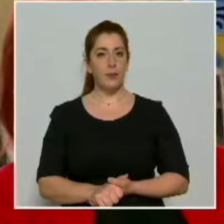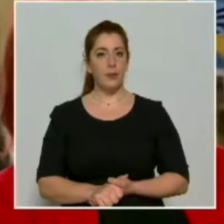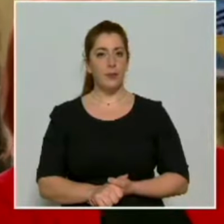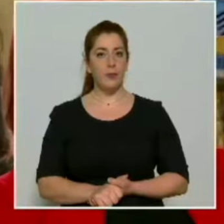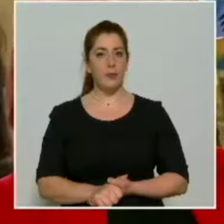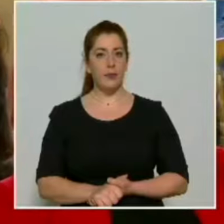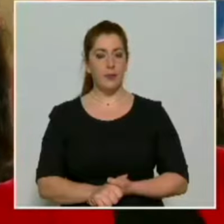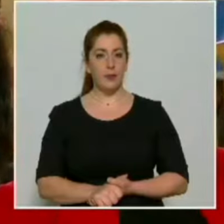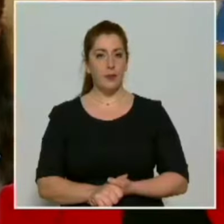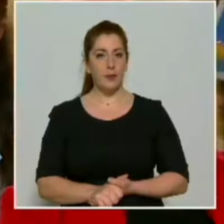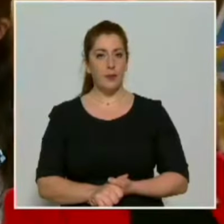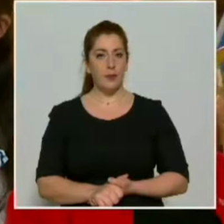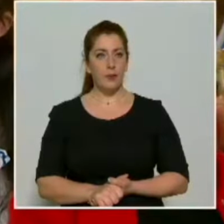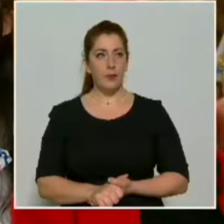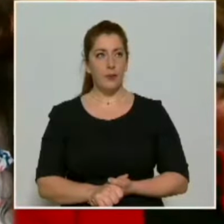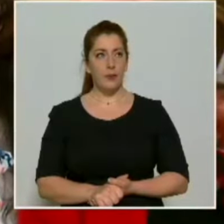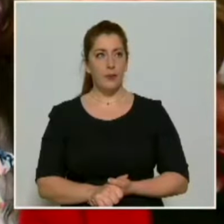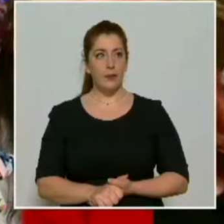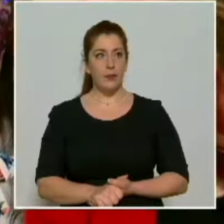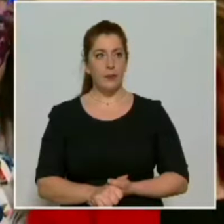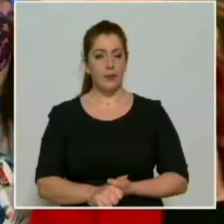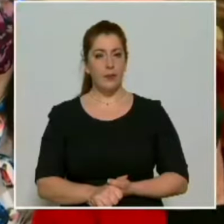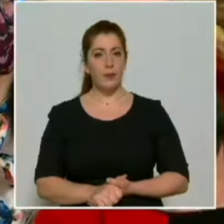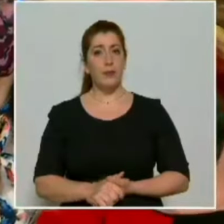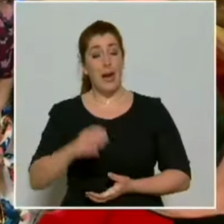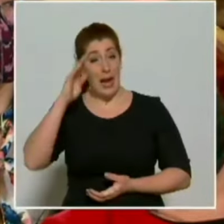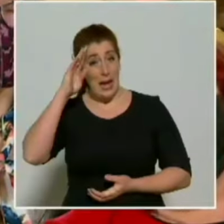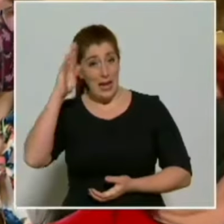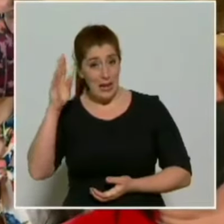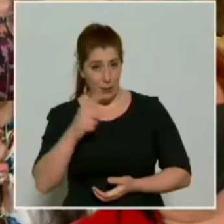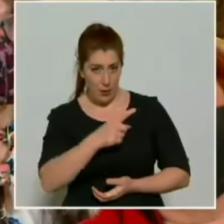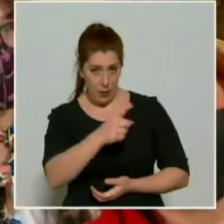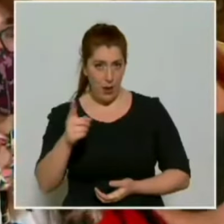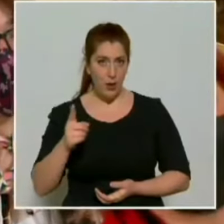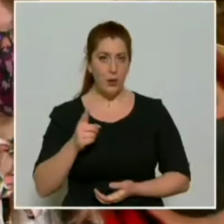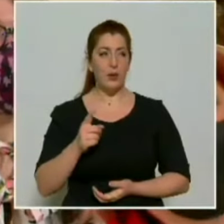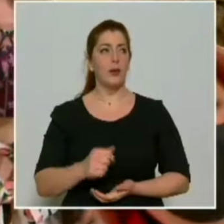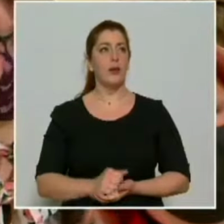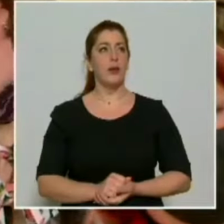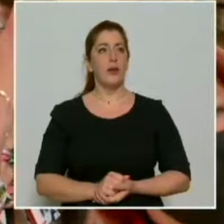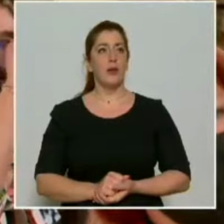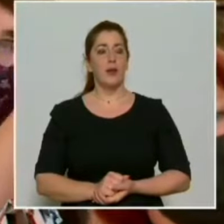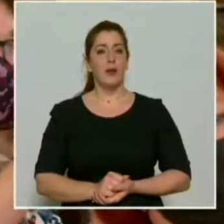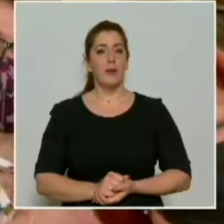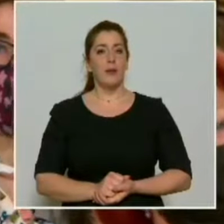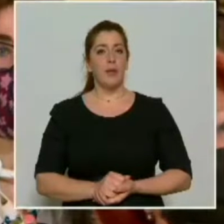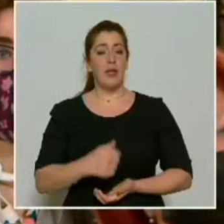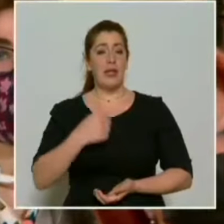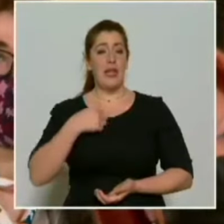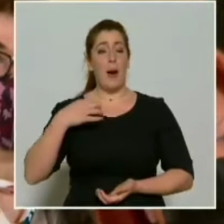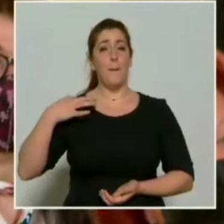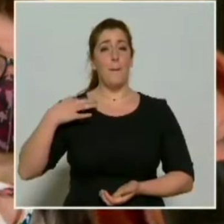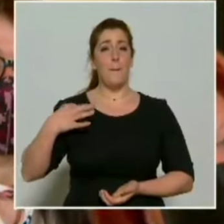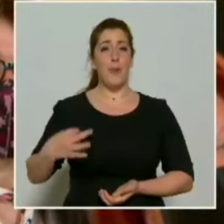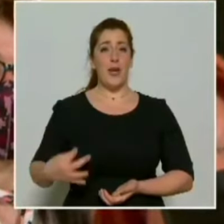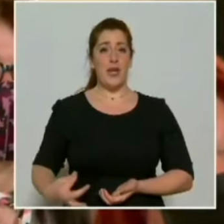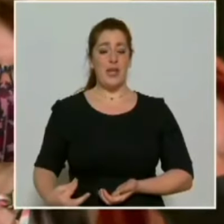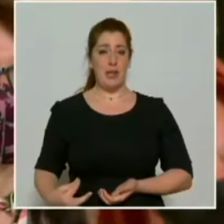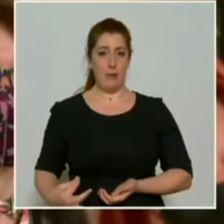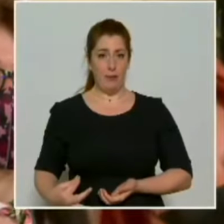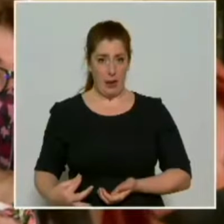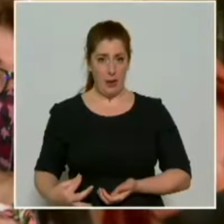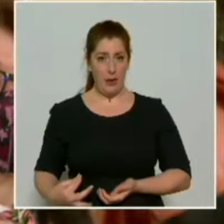Level qed irid jistalim għalikom il-koll jien Imam Lejk Ahmed Atif, President tal-Komunità Ahmadija